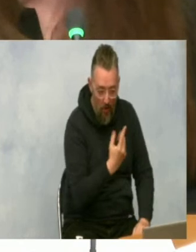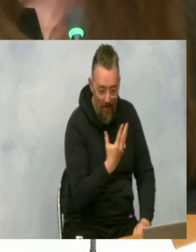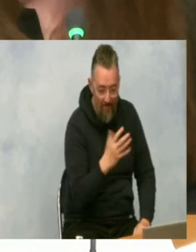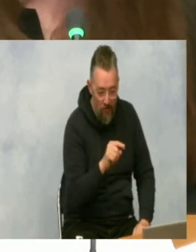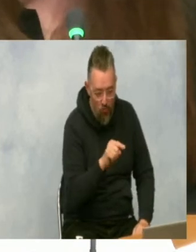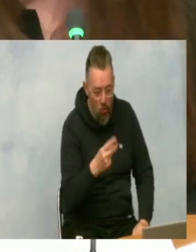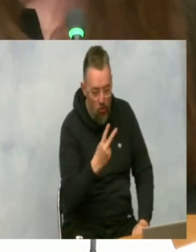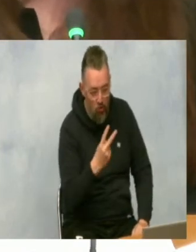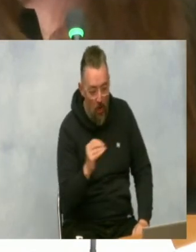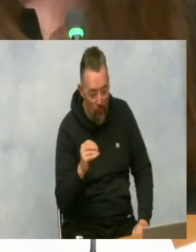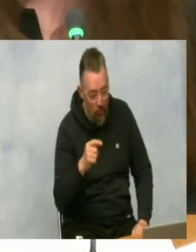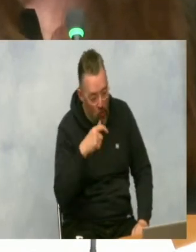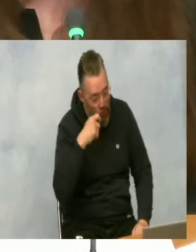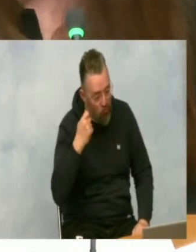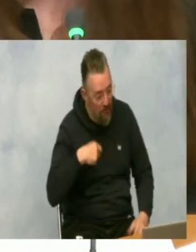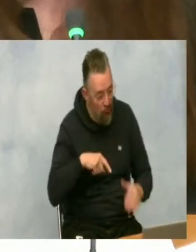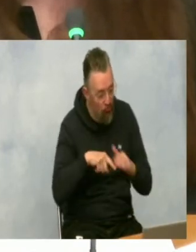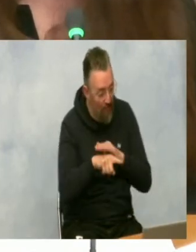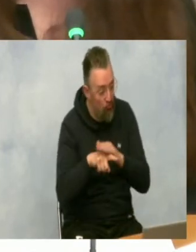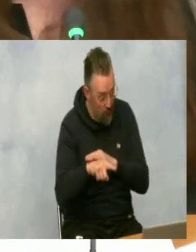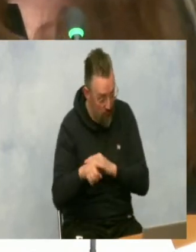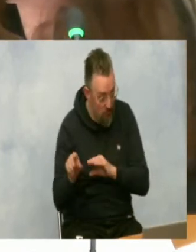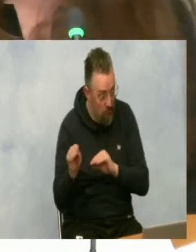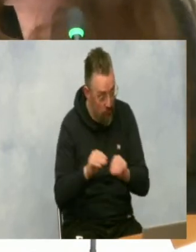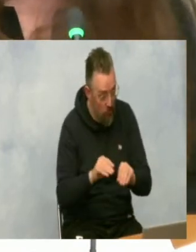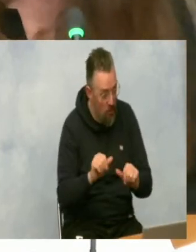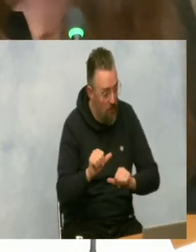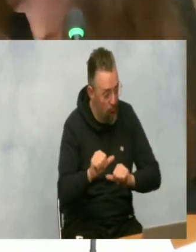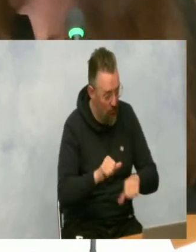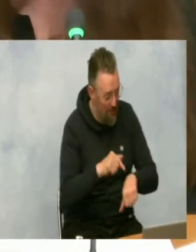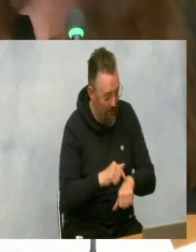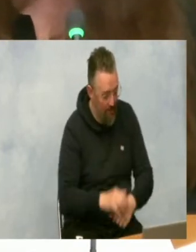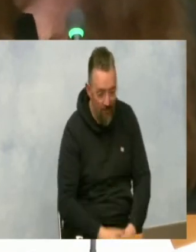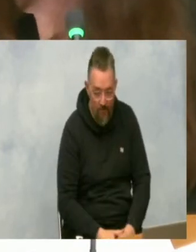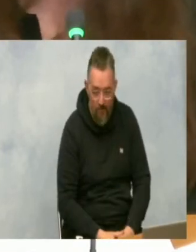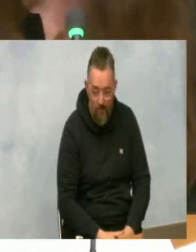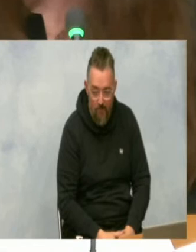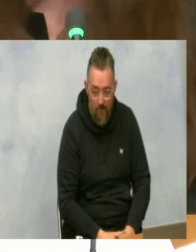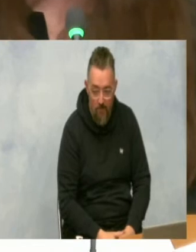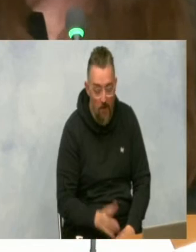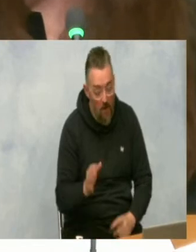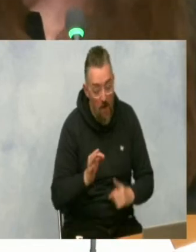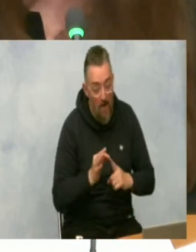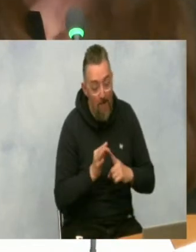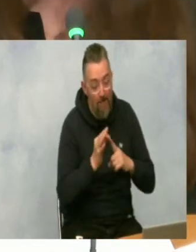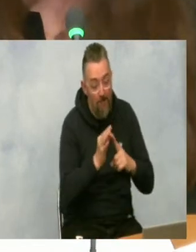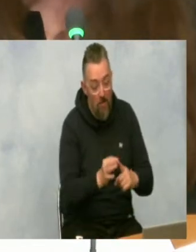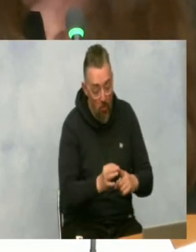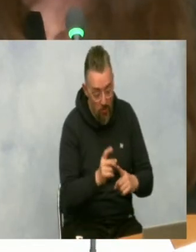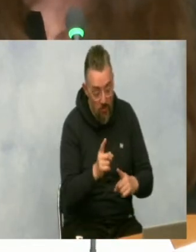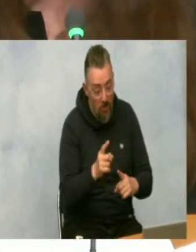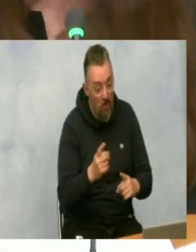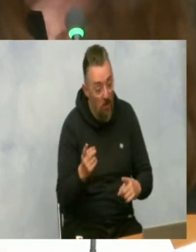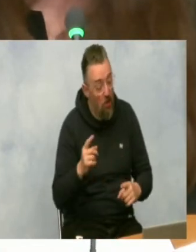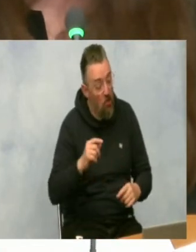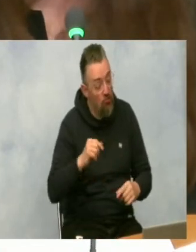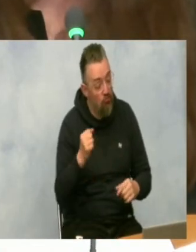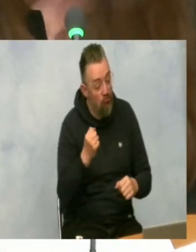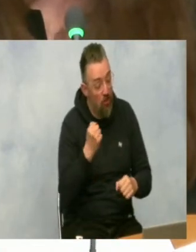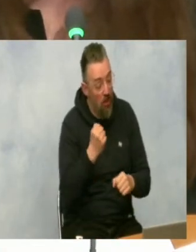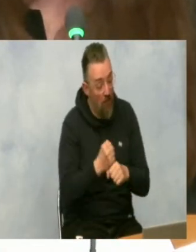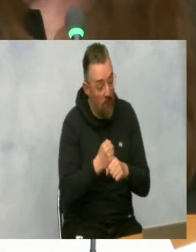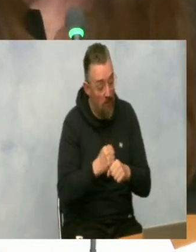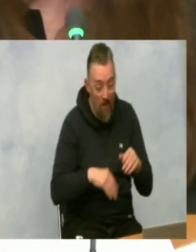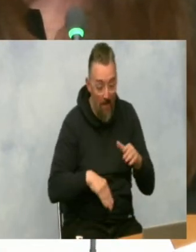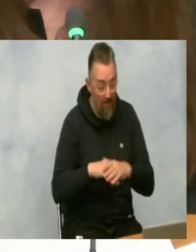to 200 Ukrainian refugees on the short-term basis. It's proposed that, fully funded by the Scottish Government funding in